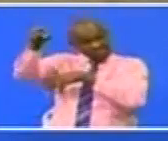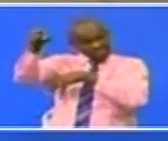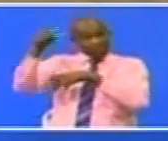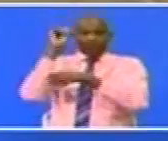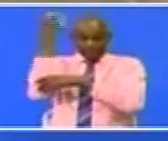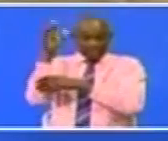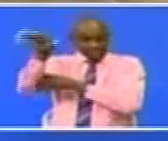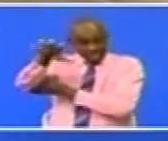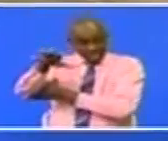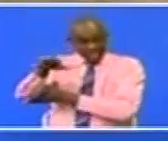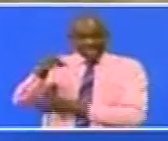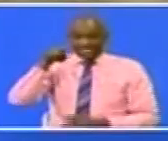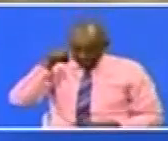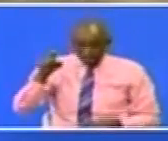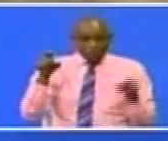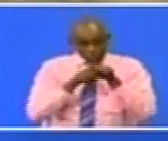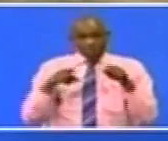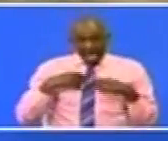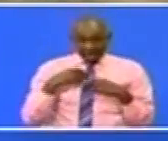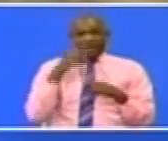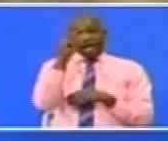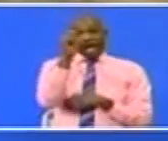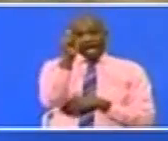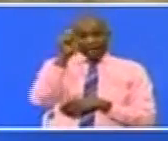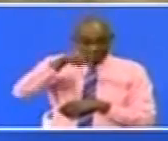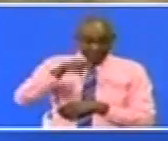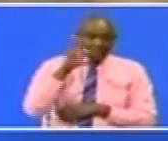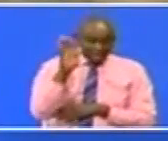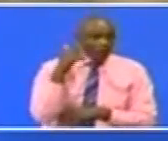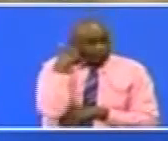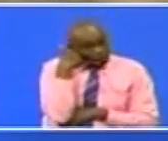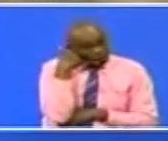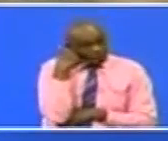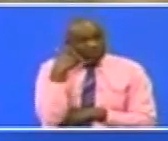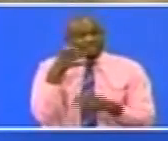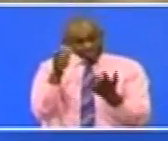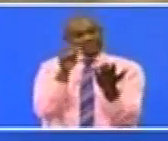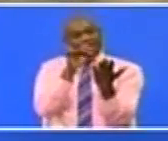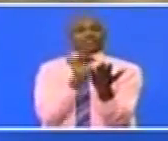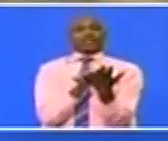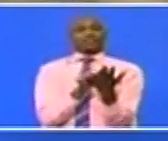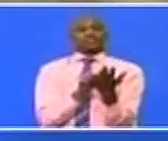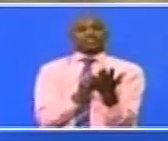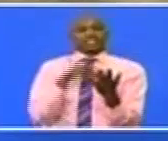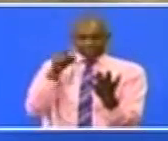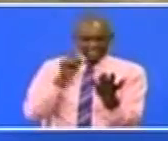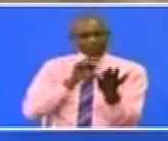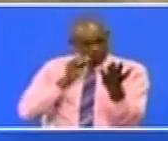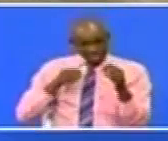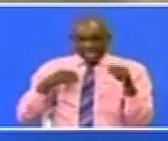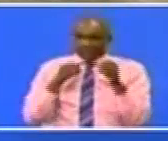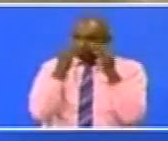of it, they also have their app, the iteration of the app. So what they'll do, they'll access